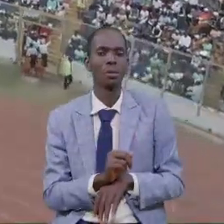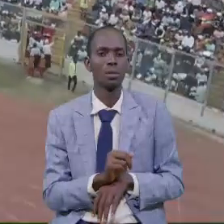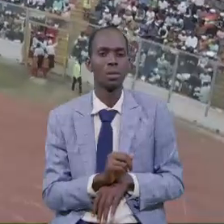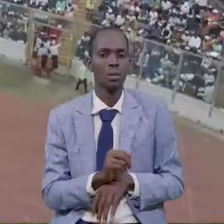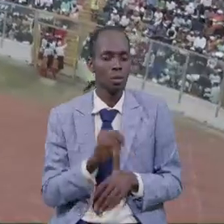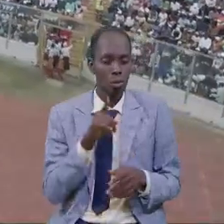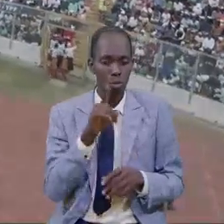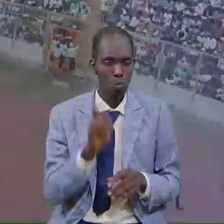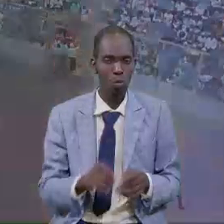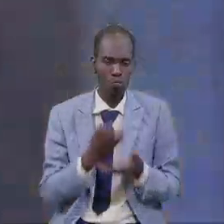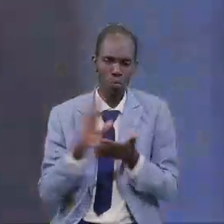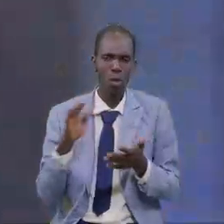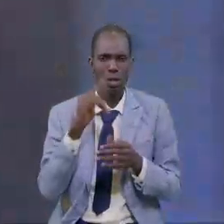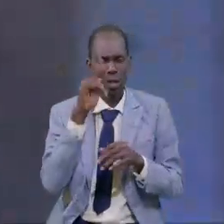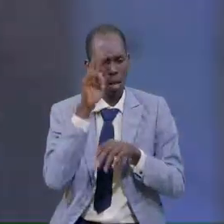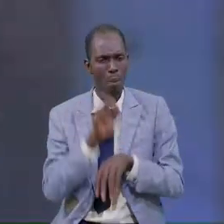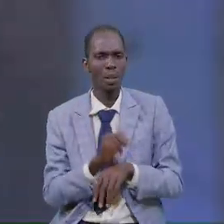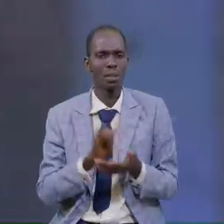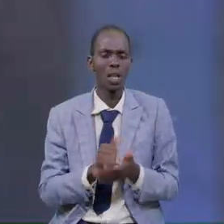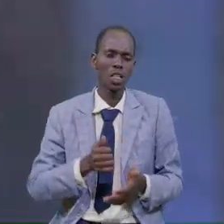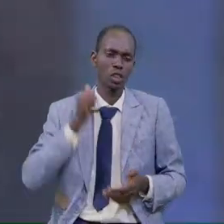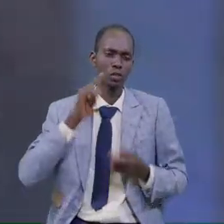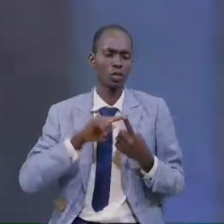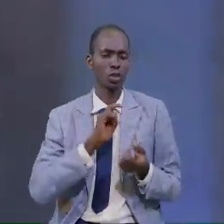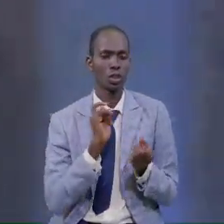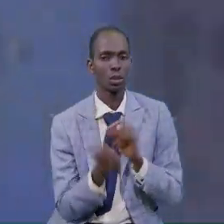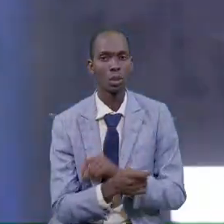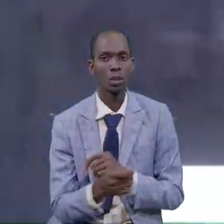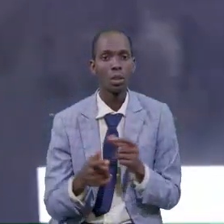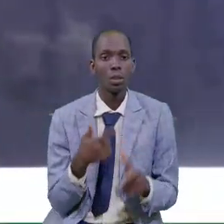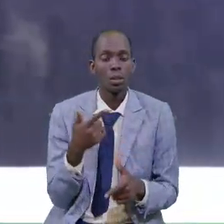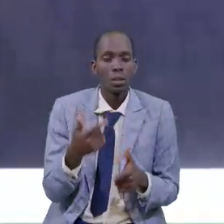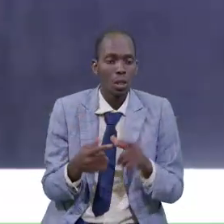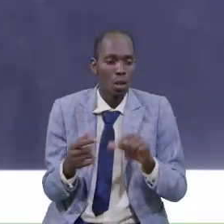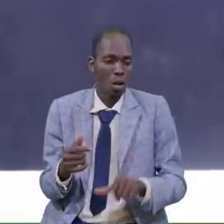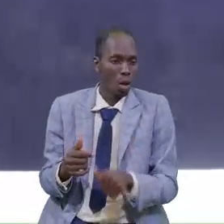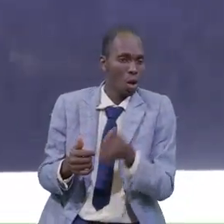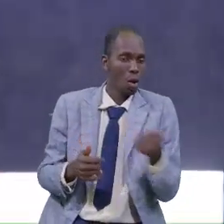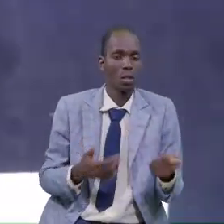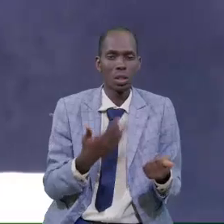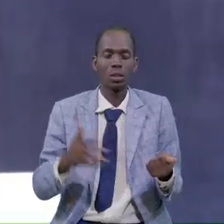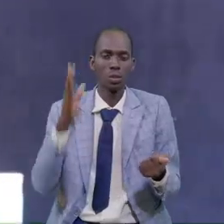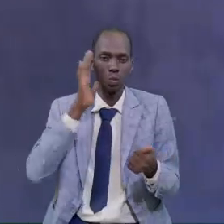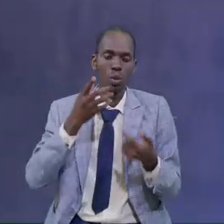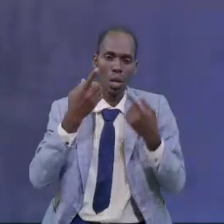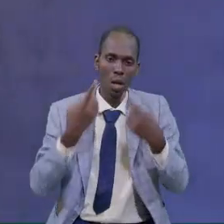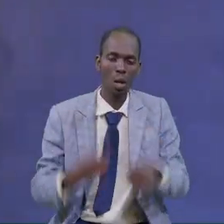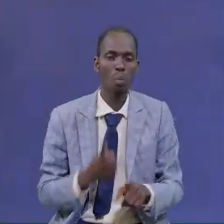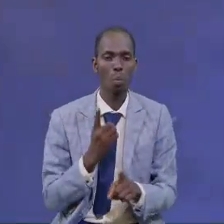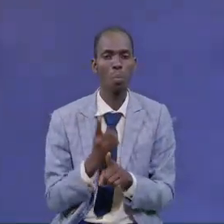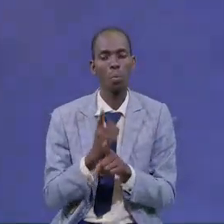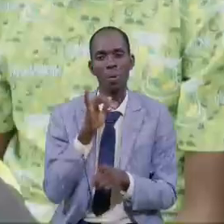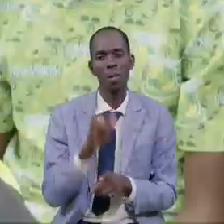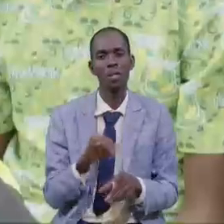then the rest will fall into place in Jesus' name. It will happen with